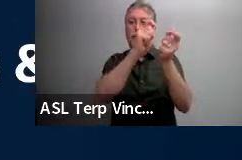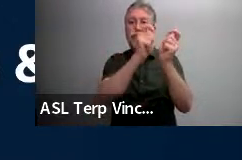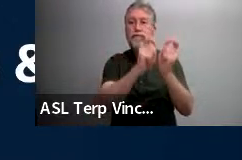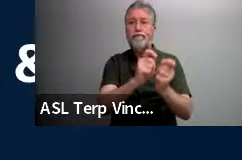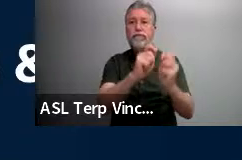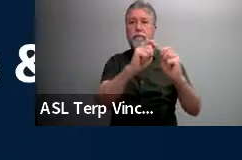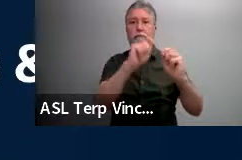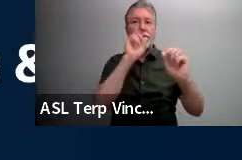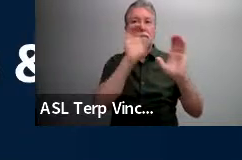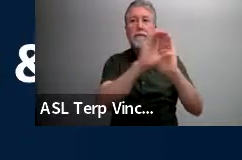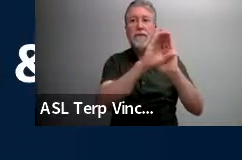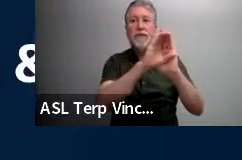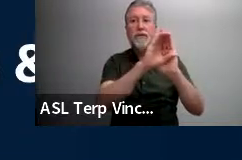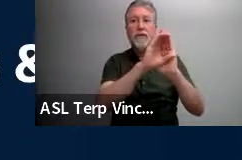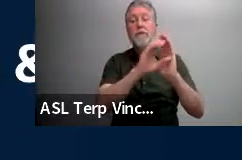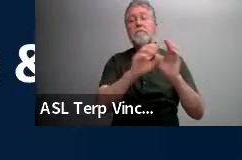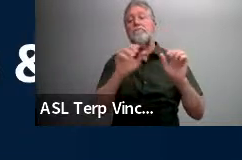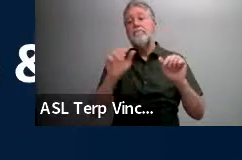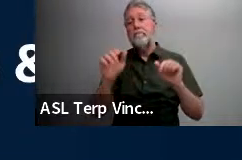and image creation,